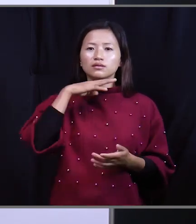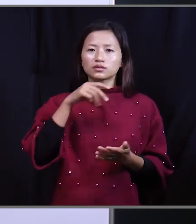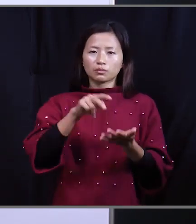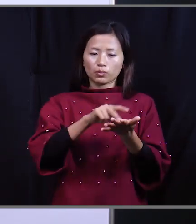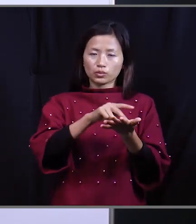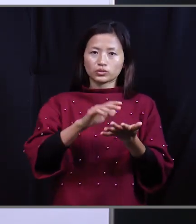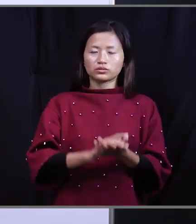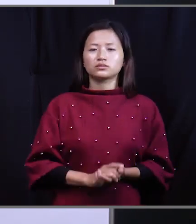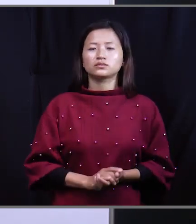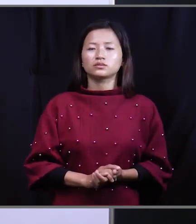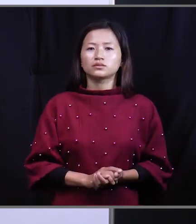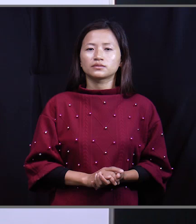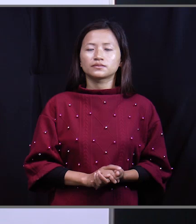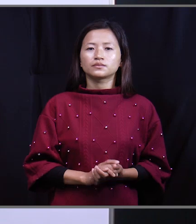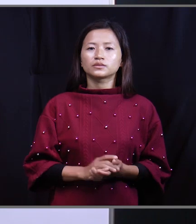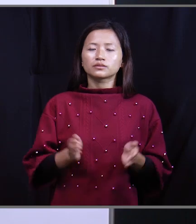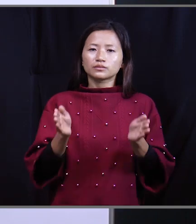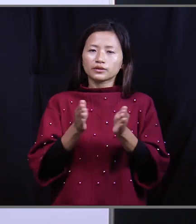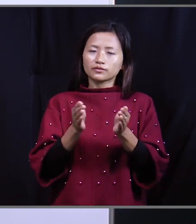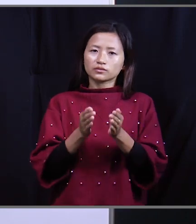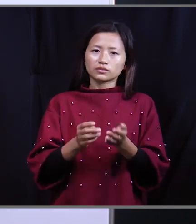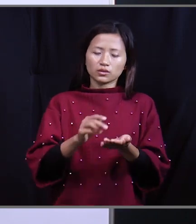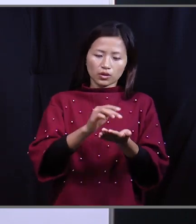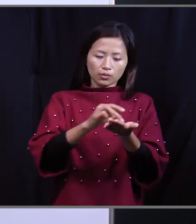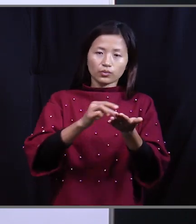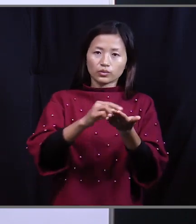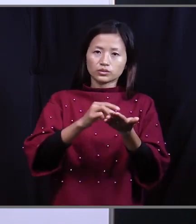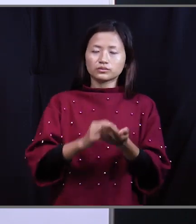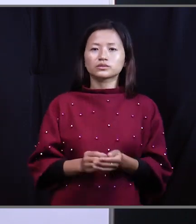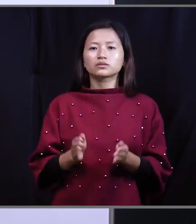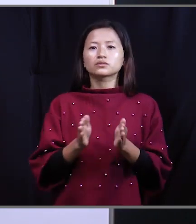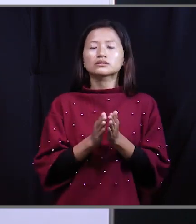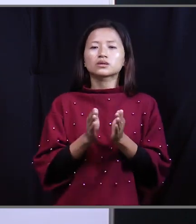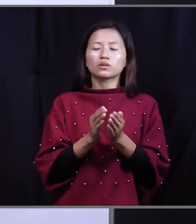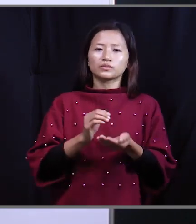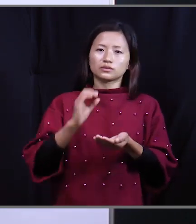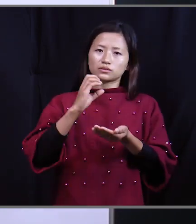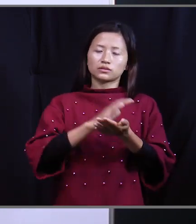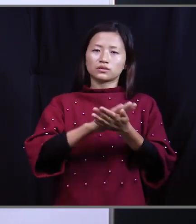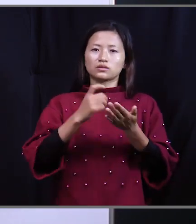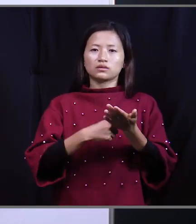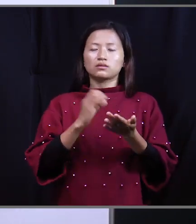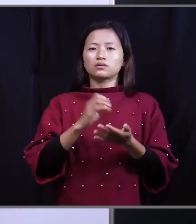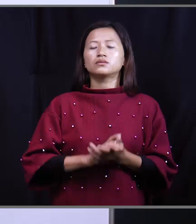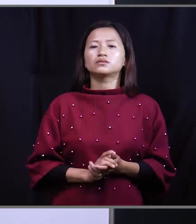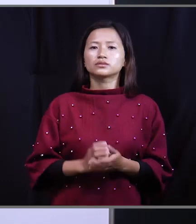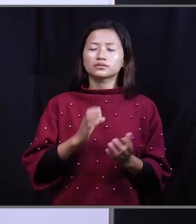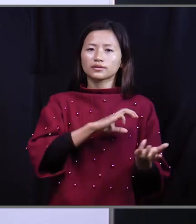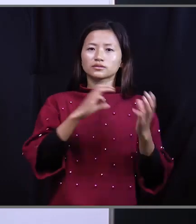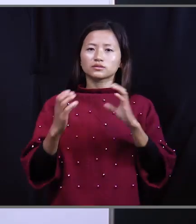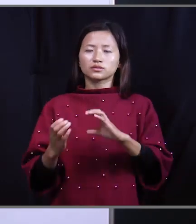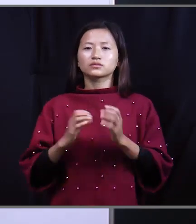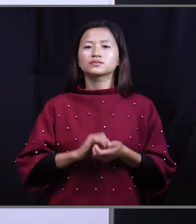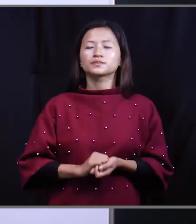case of the red one also, they will be having small portion of the black chromatid, which indicates that they have exchanged